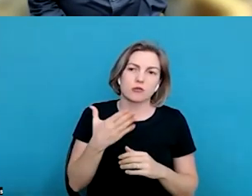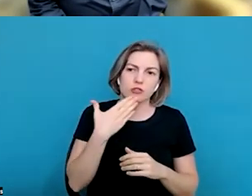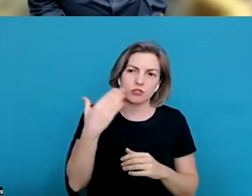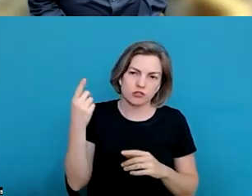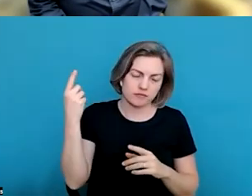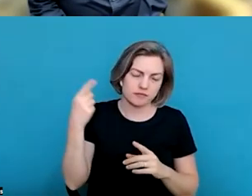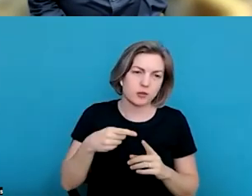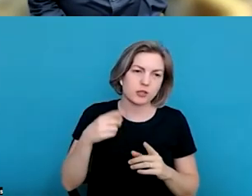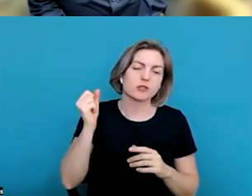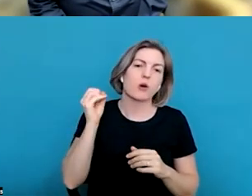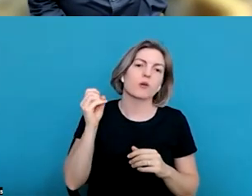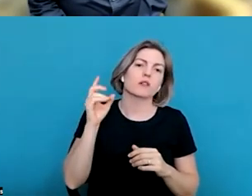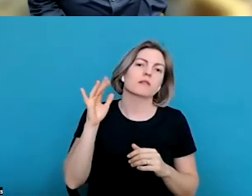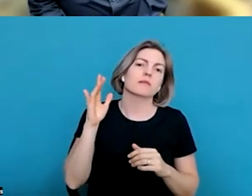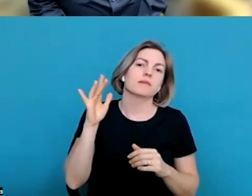So